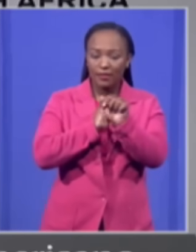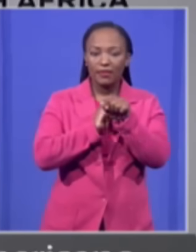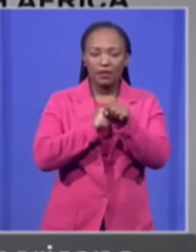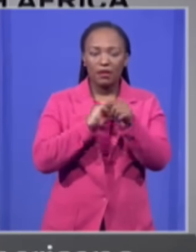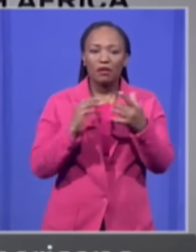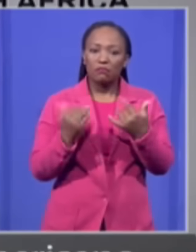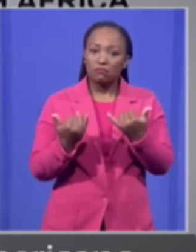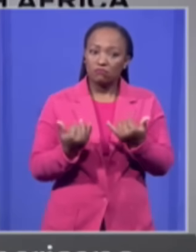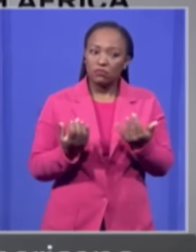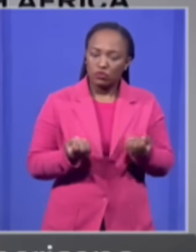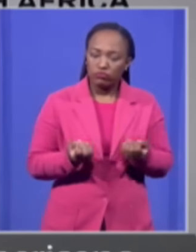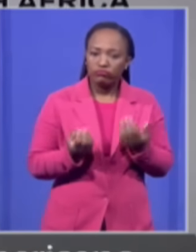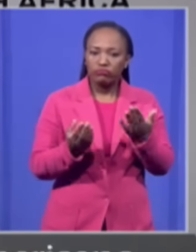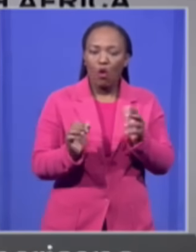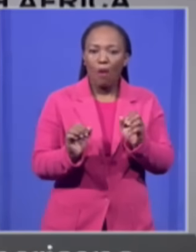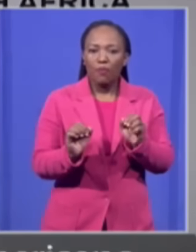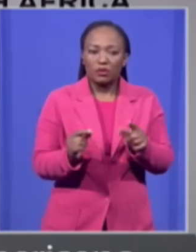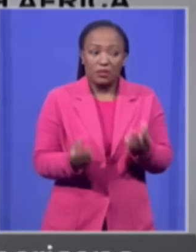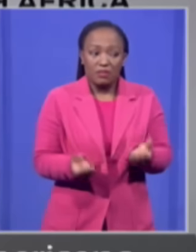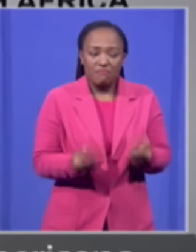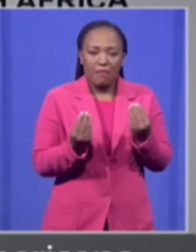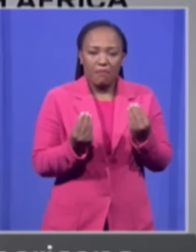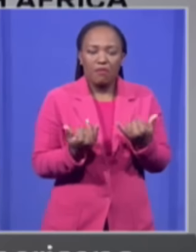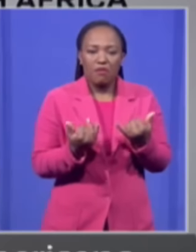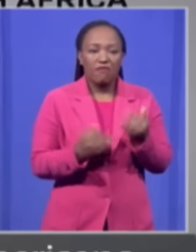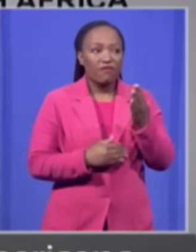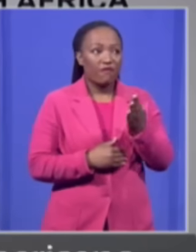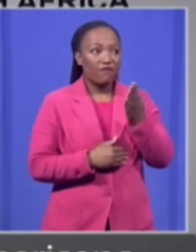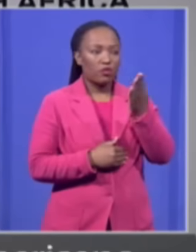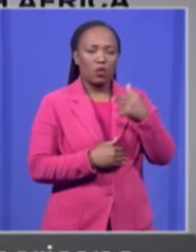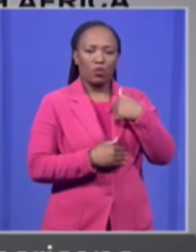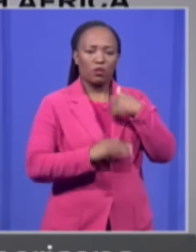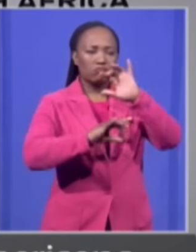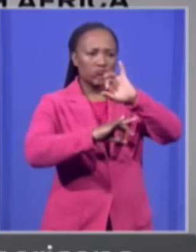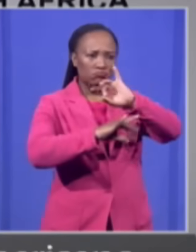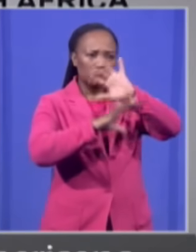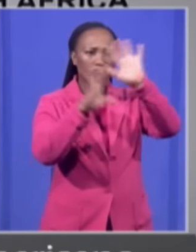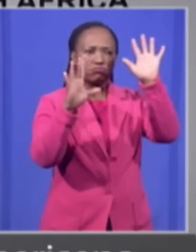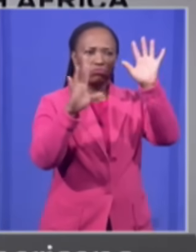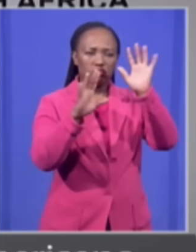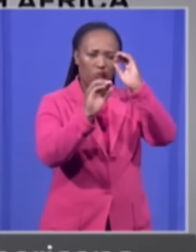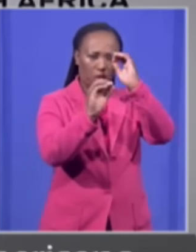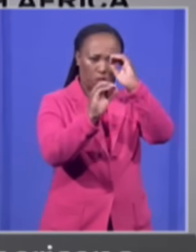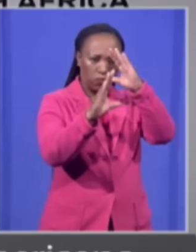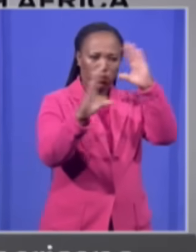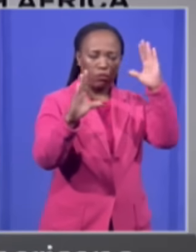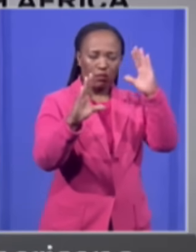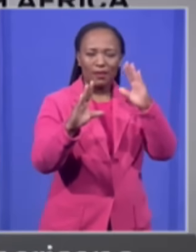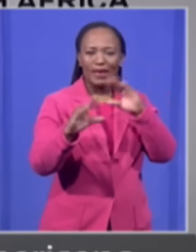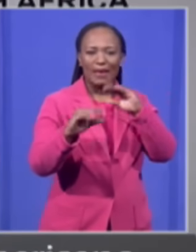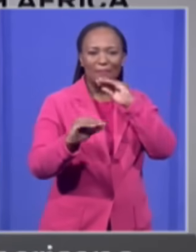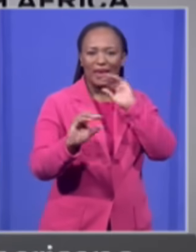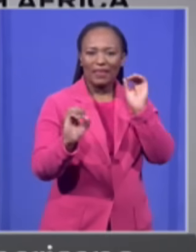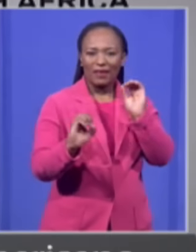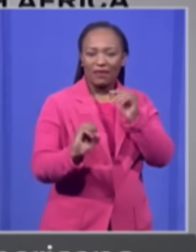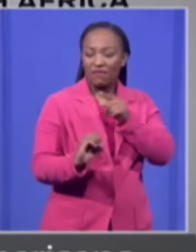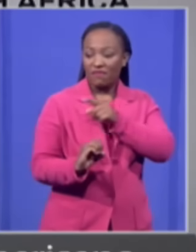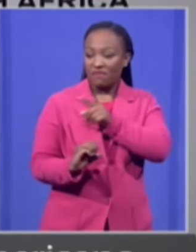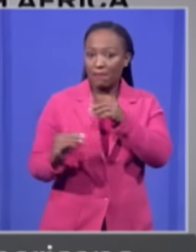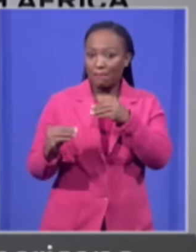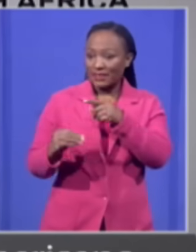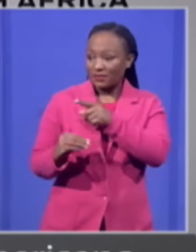an opportunity to define a future that we envision, and that future cannot mean anything if the cooperatives and small